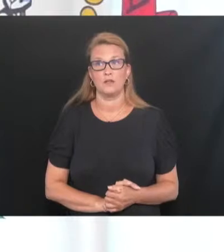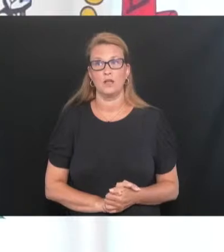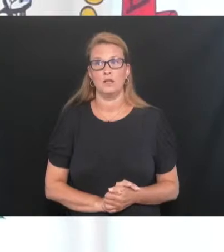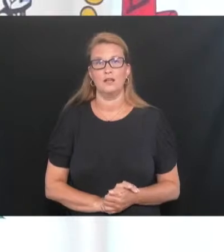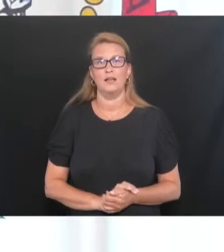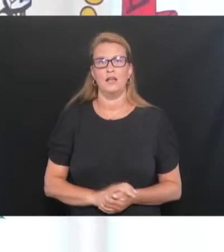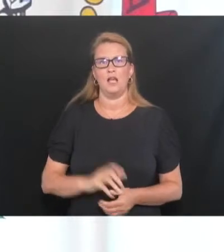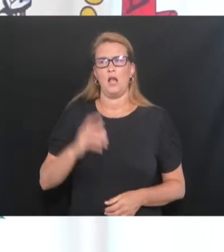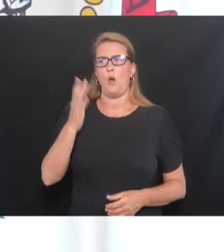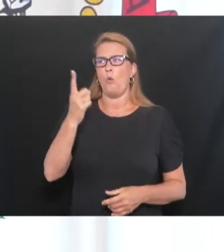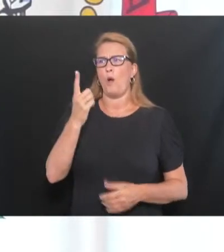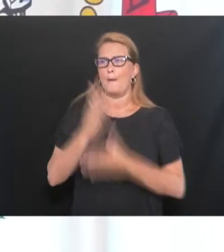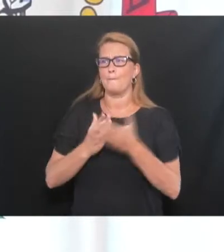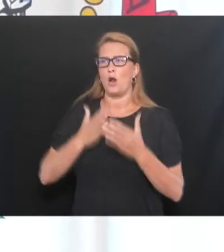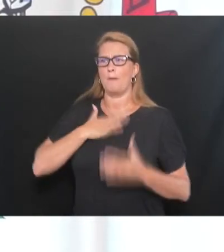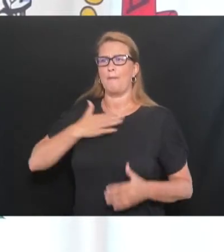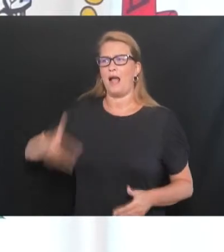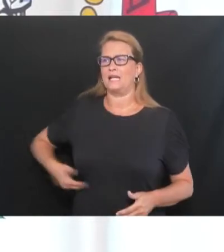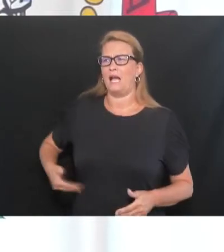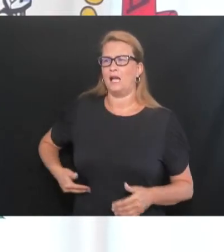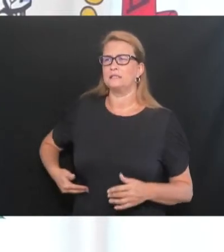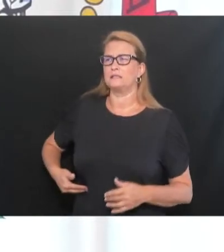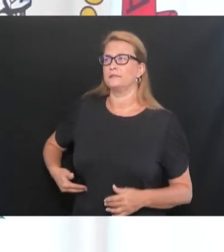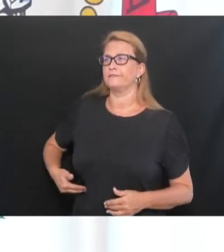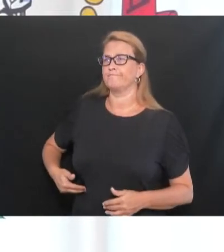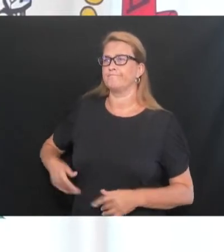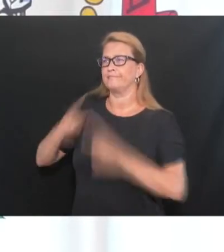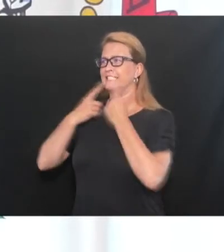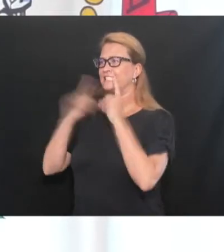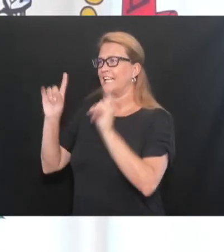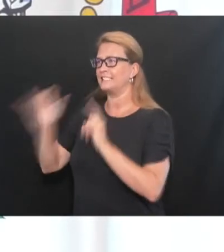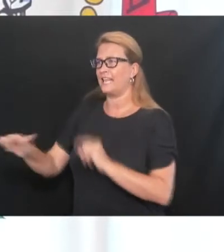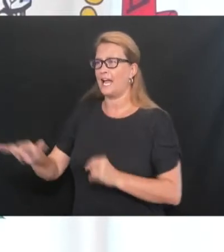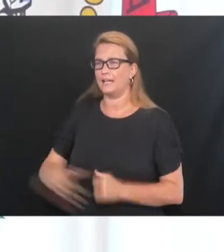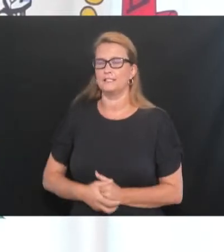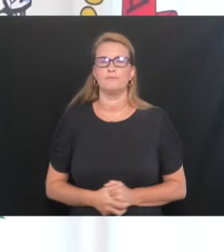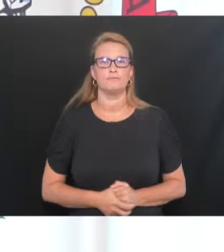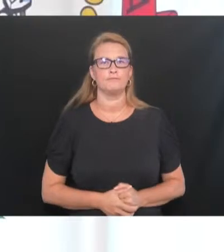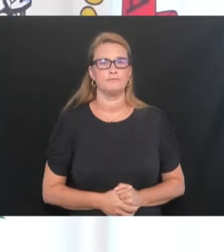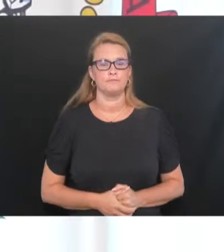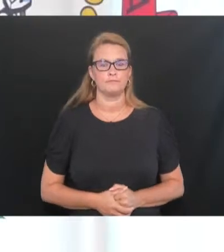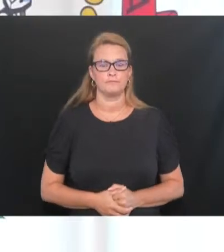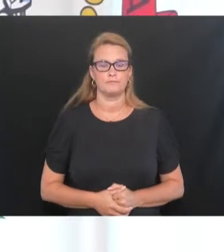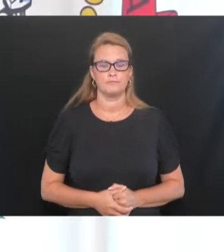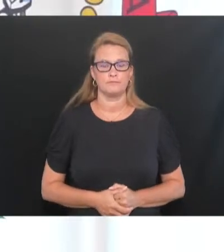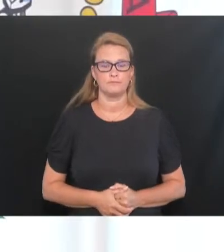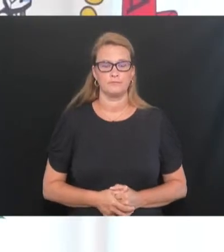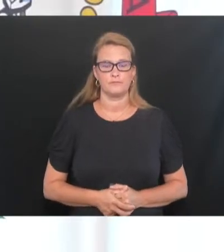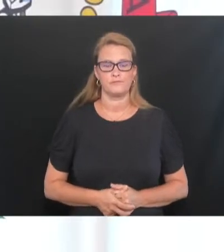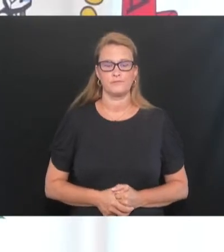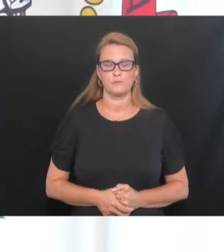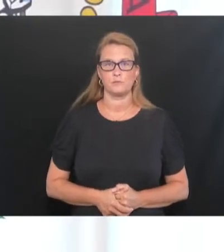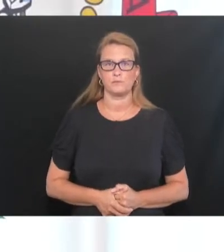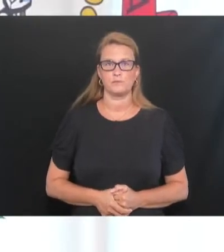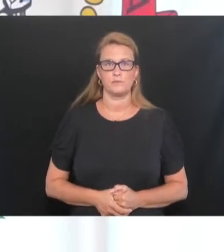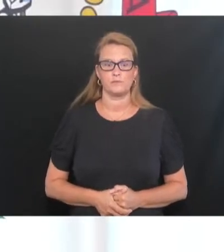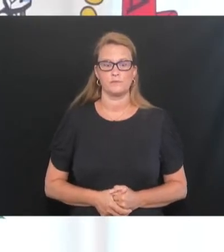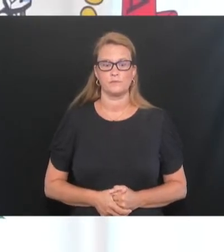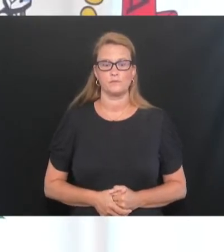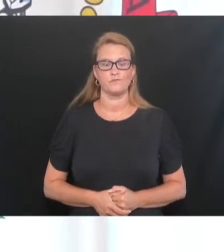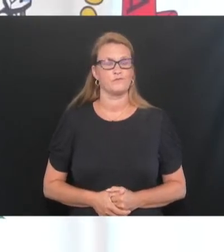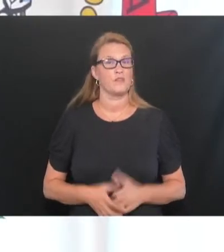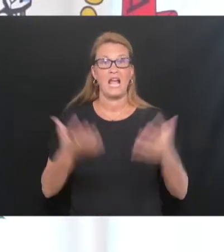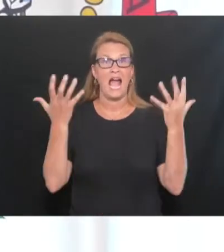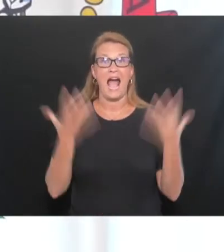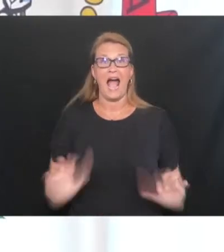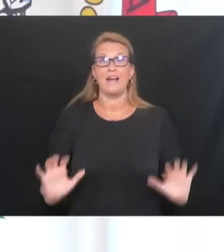that's what we ought to just come right out and say. Well, you know, Kenny, I don't want to alarm